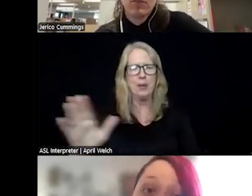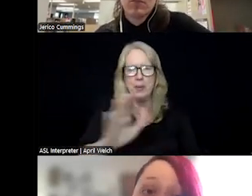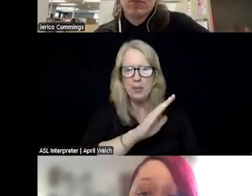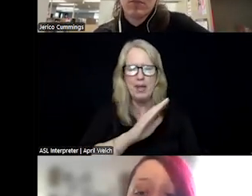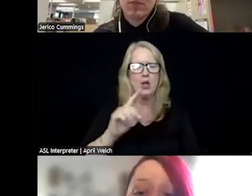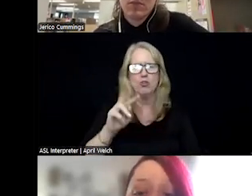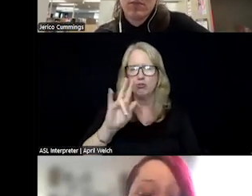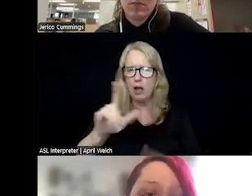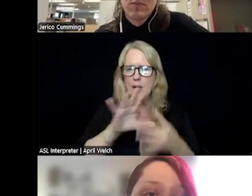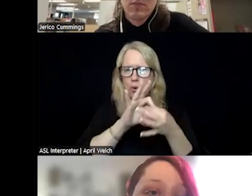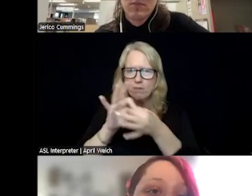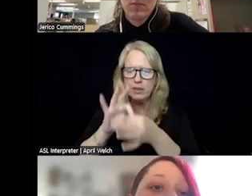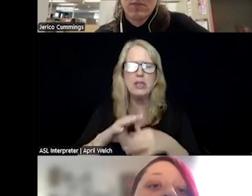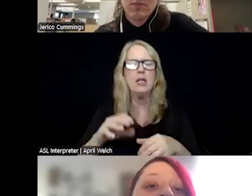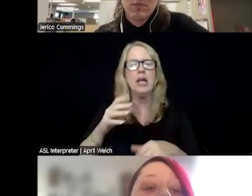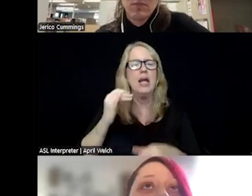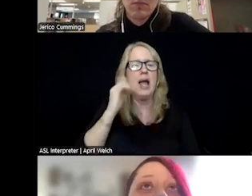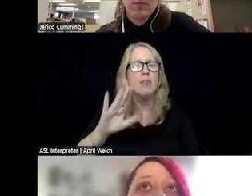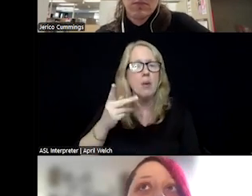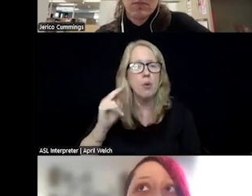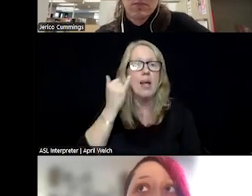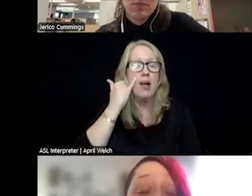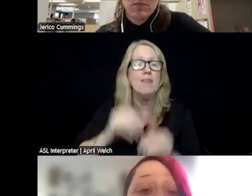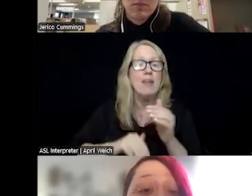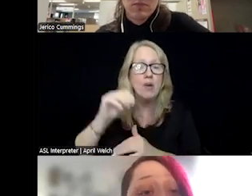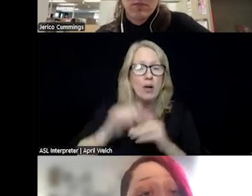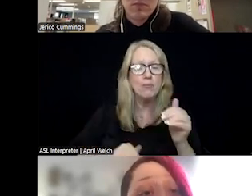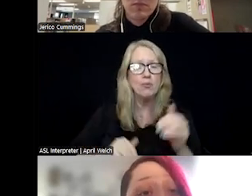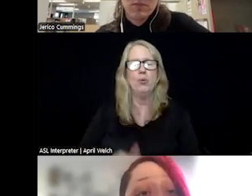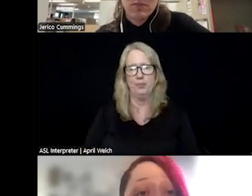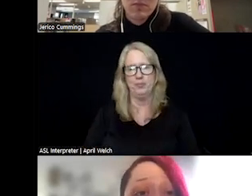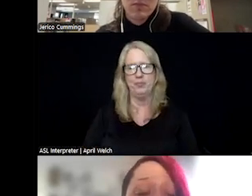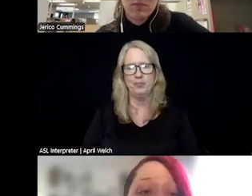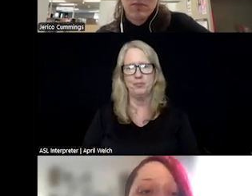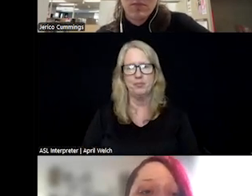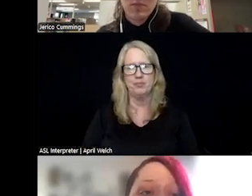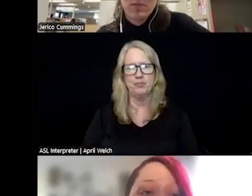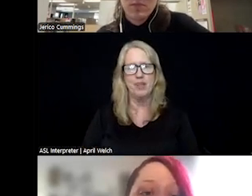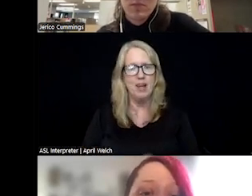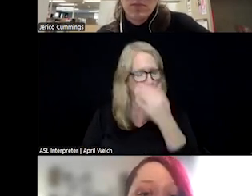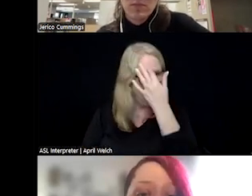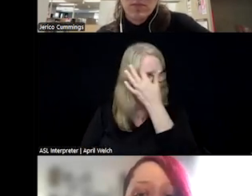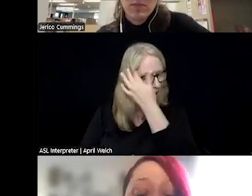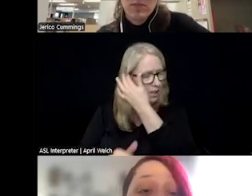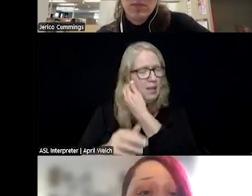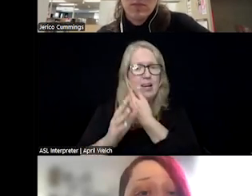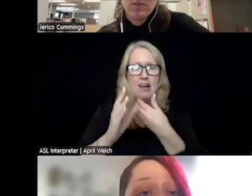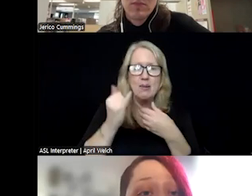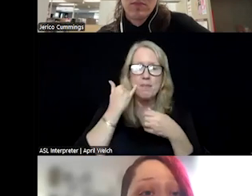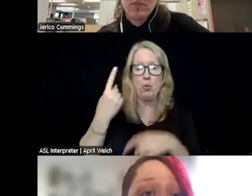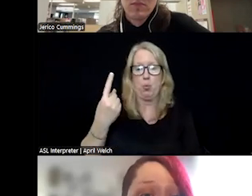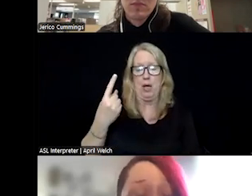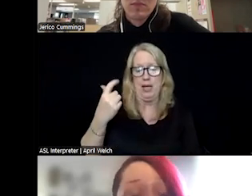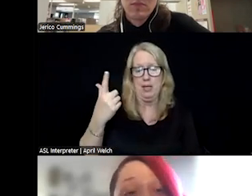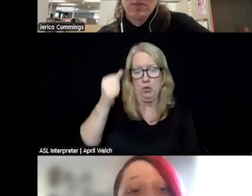affiliations, and their pronouns if they felt comfortable. And at a certain point, it got to a gentleman who